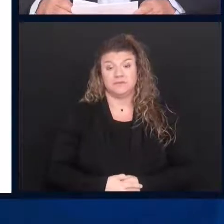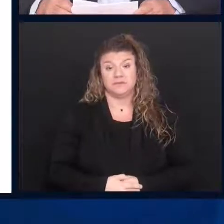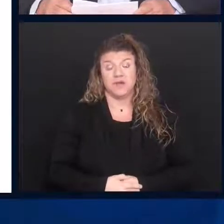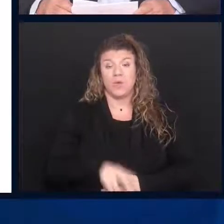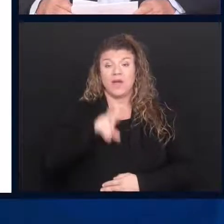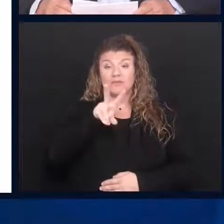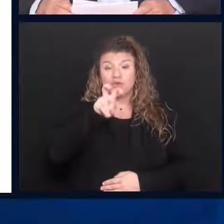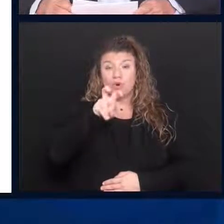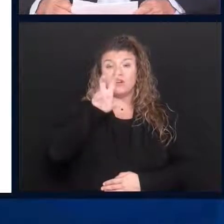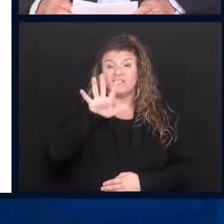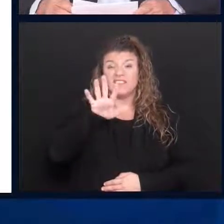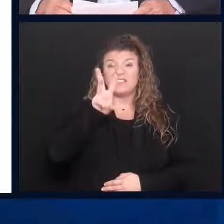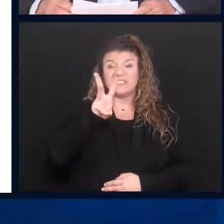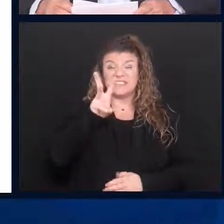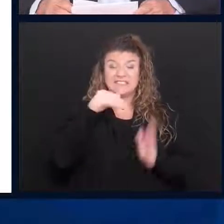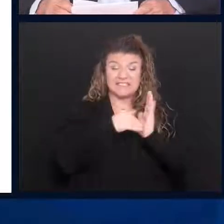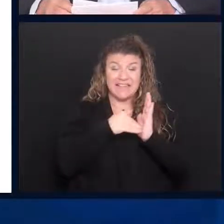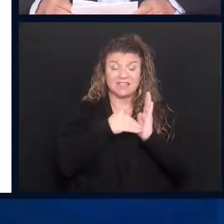have